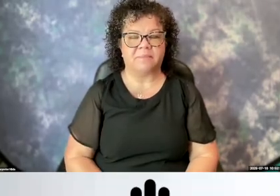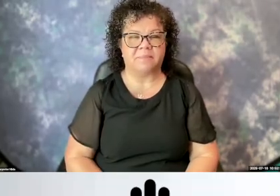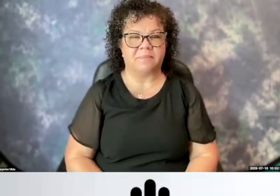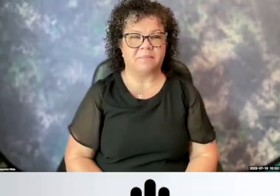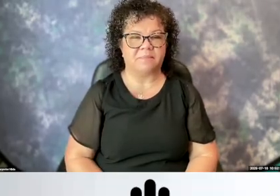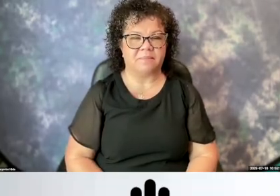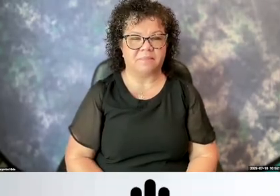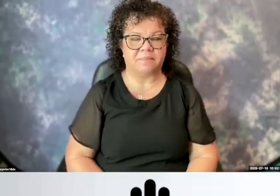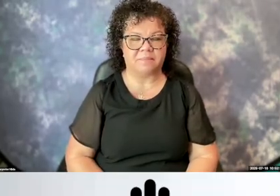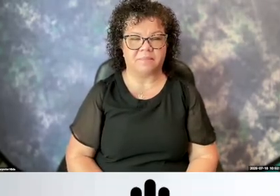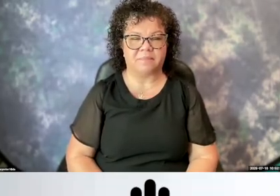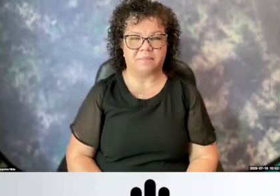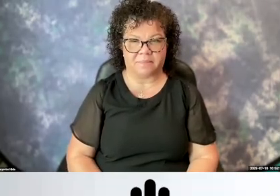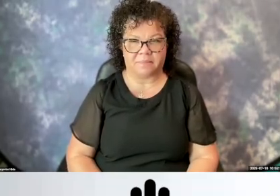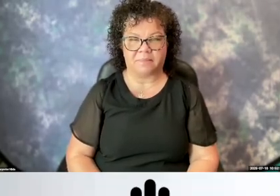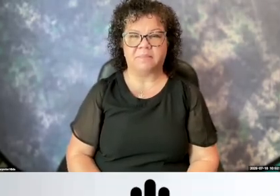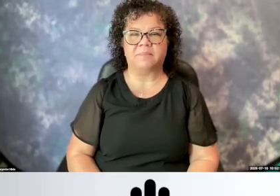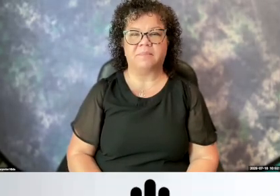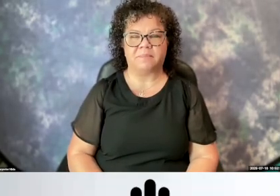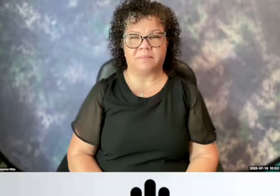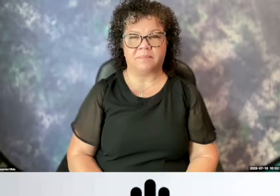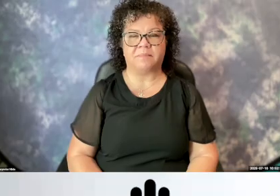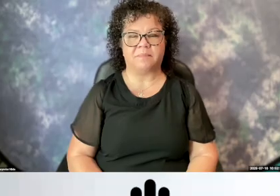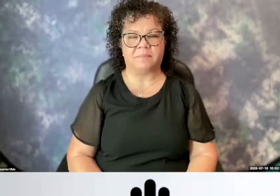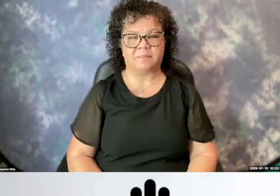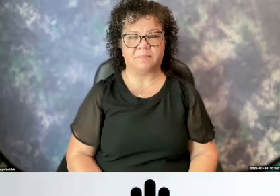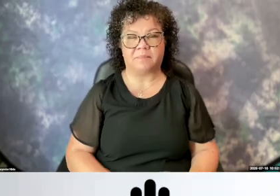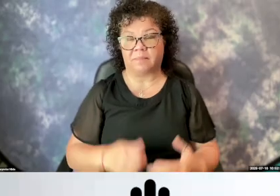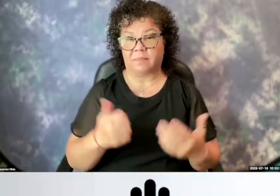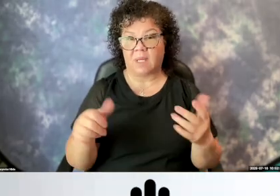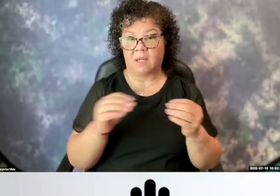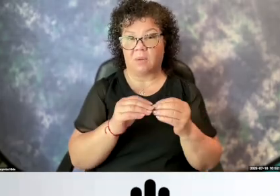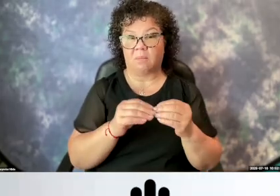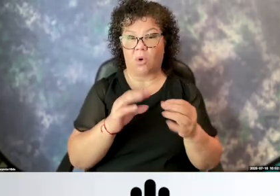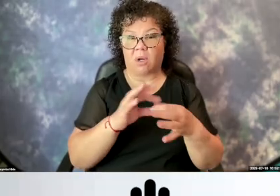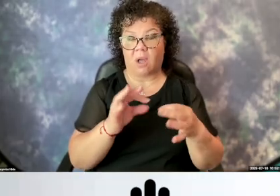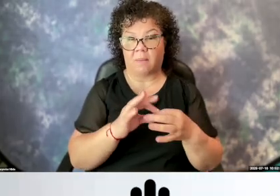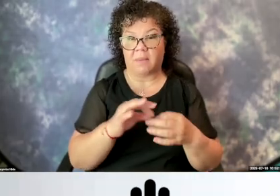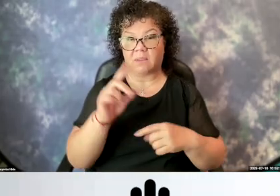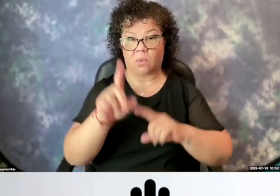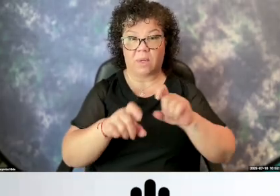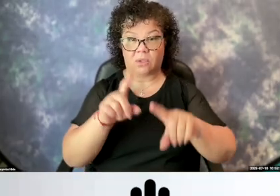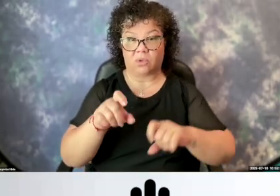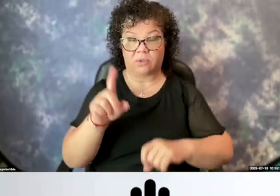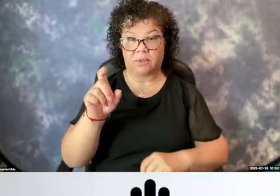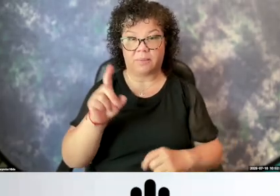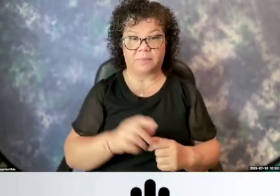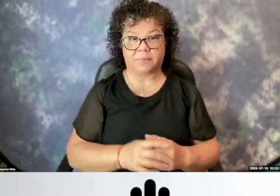Okay, does anybody else have any other comments or questions on the call at this